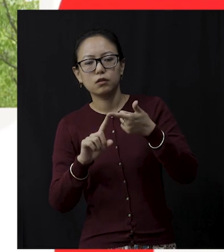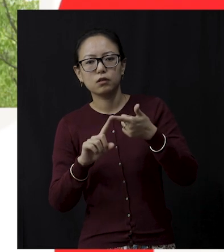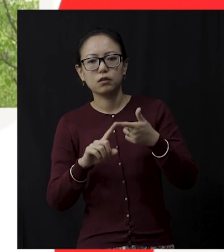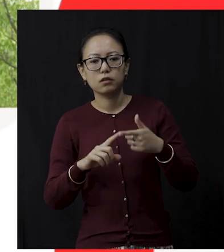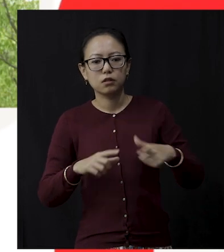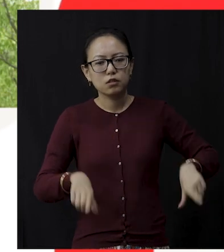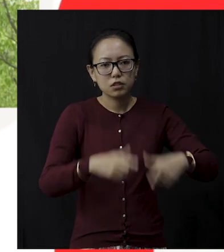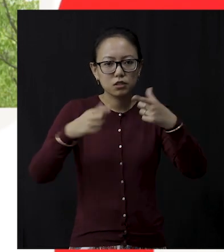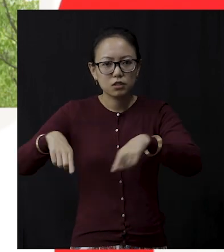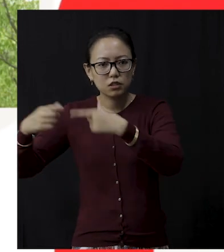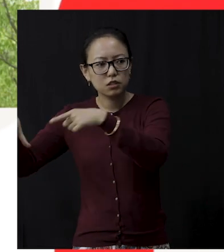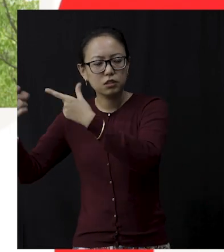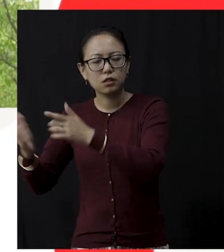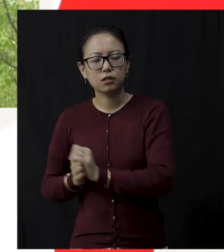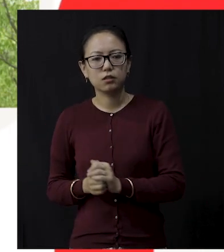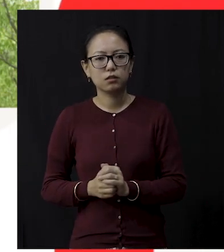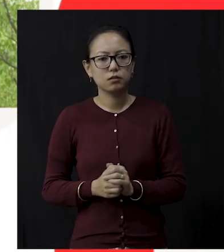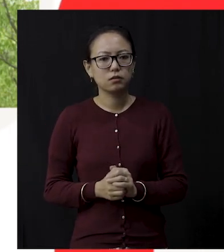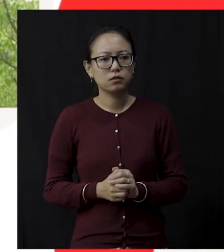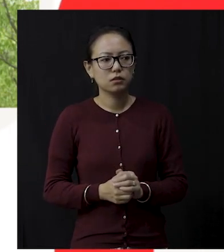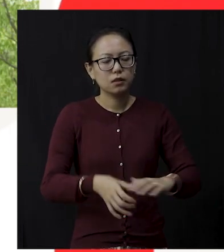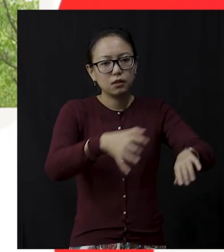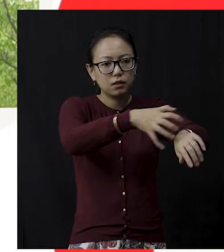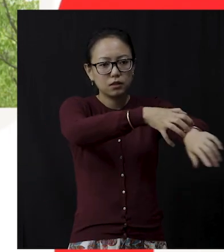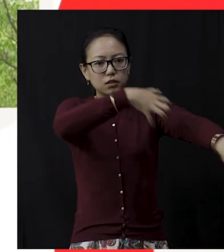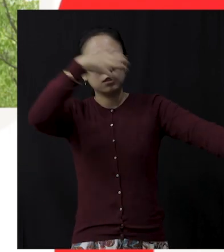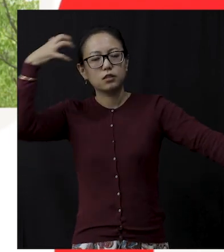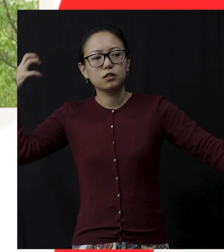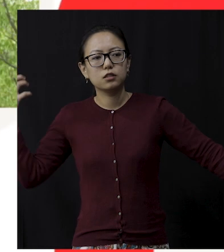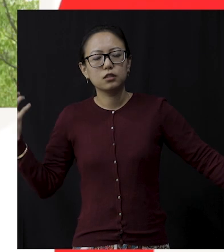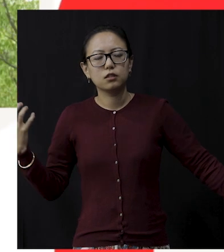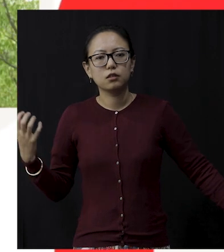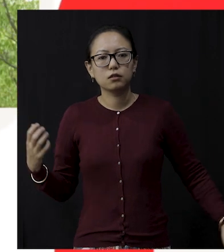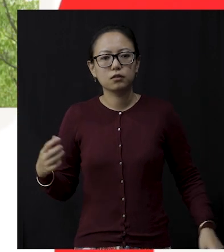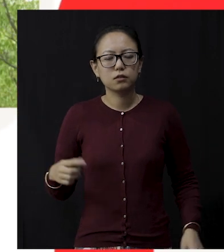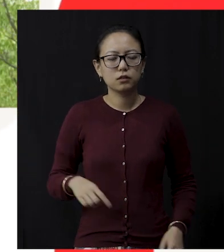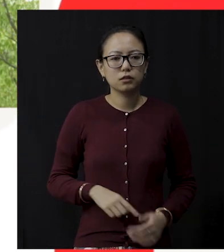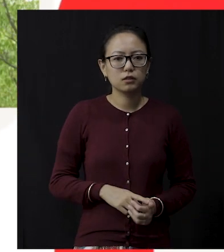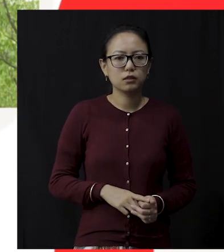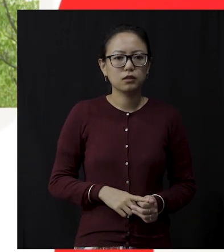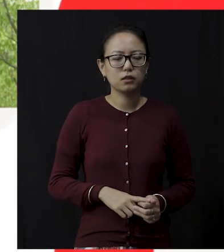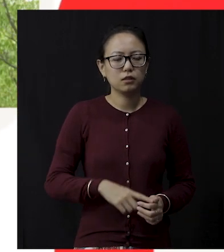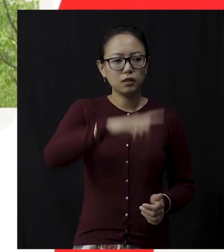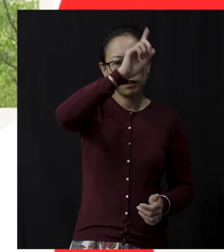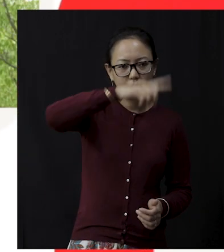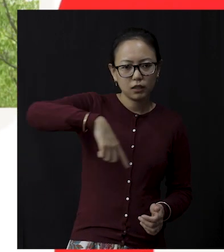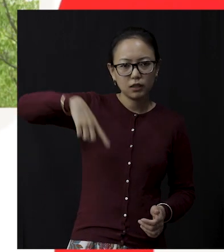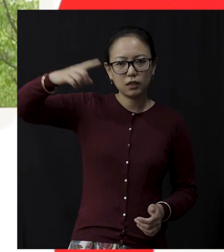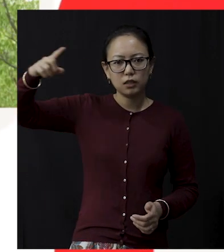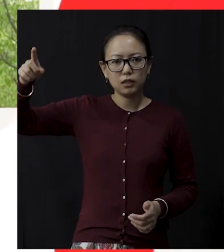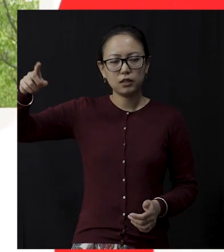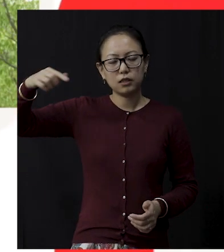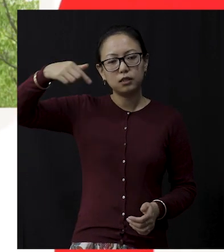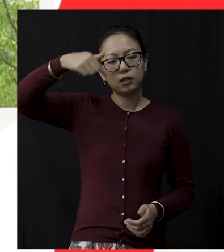of India? Now here, students, here, this is a